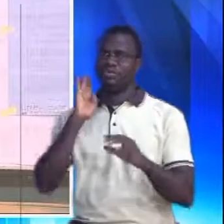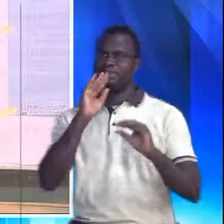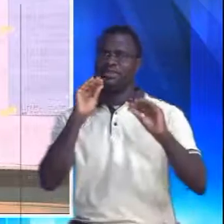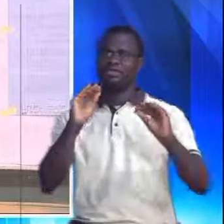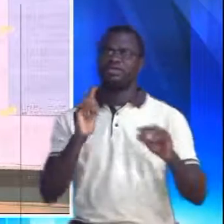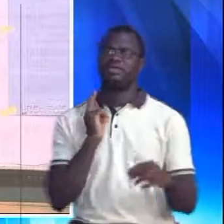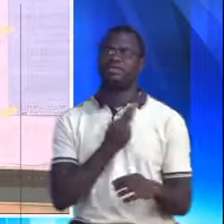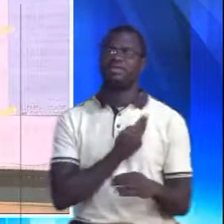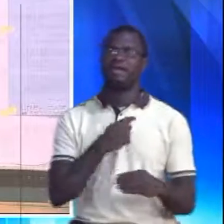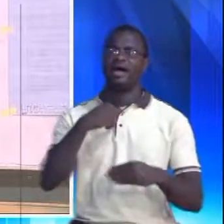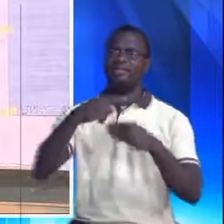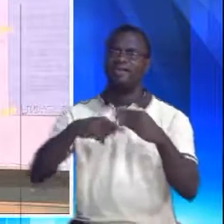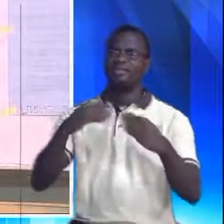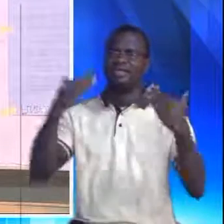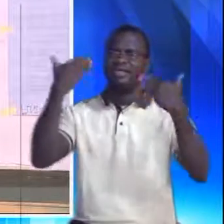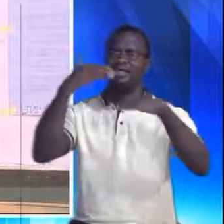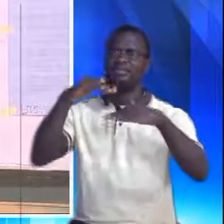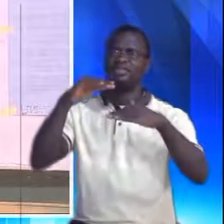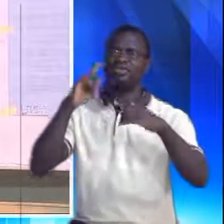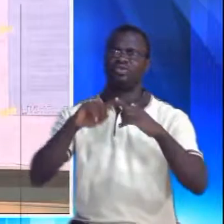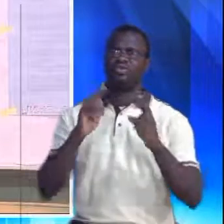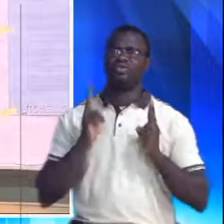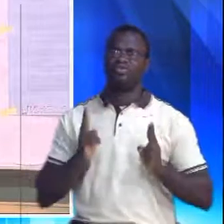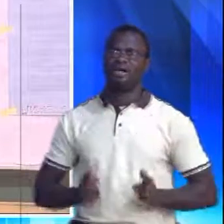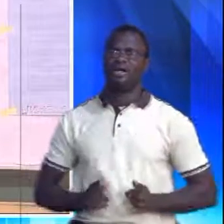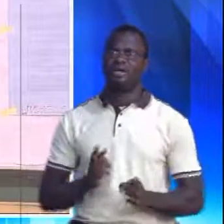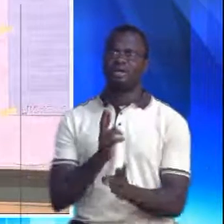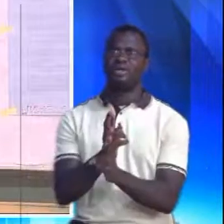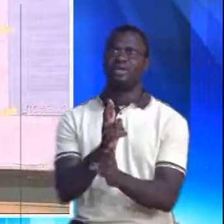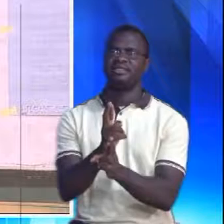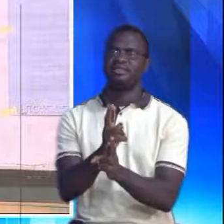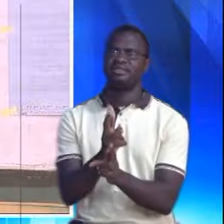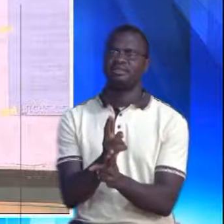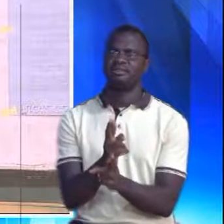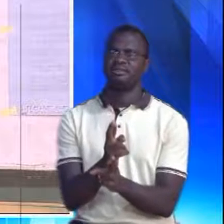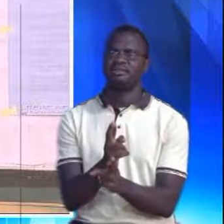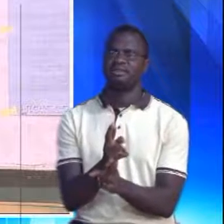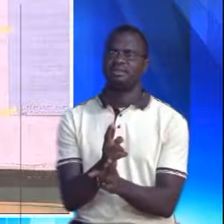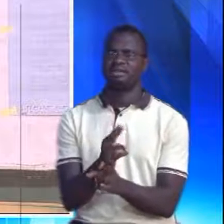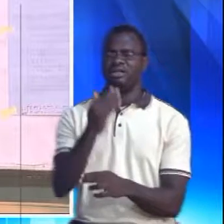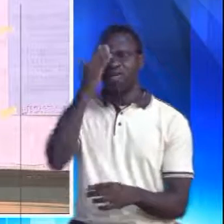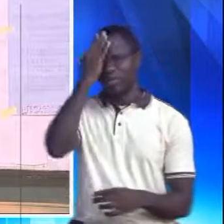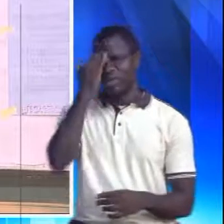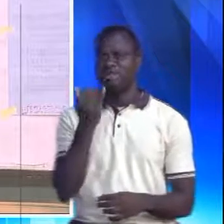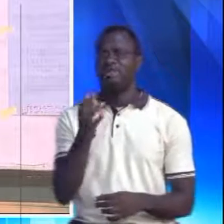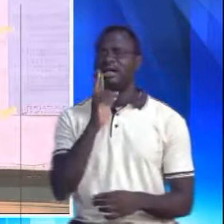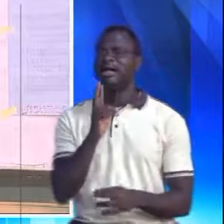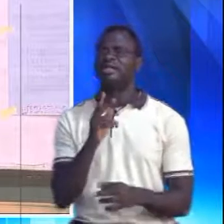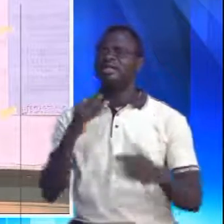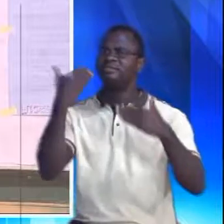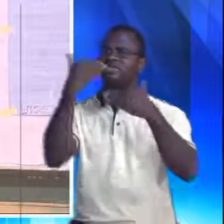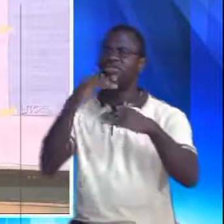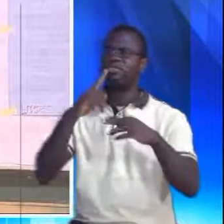what everybody should subscribe to. Law is above everybody. So under the law, what are the limitations to our fundamental